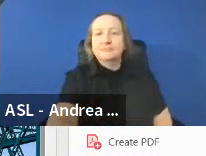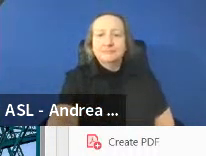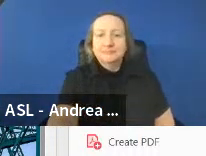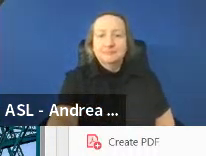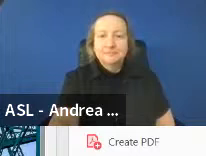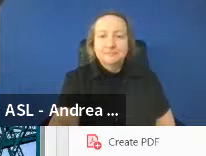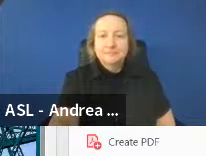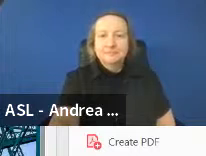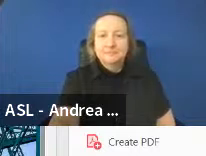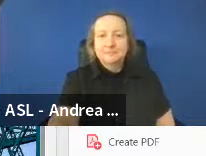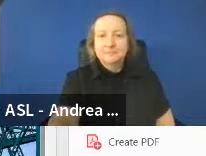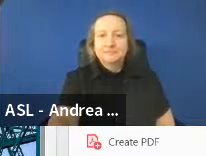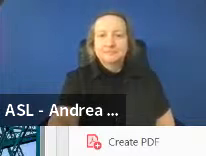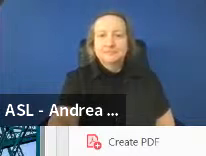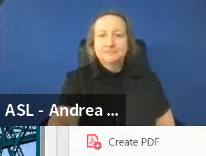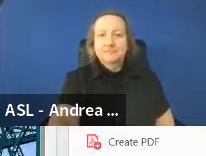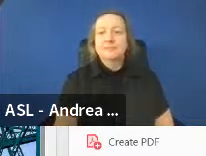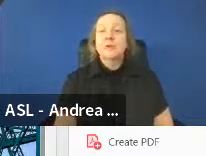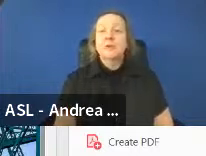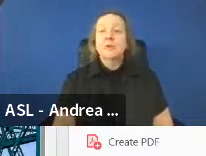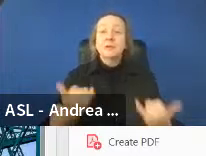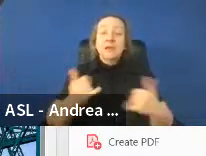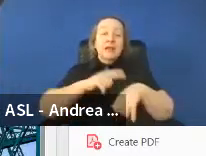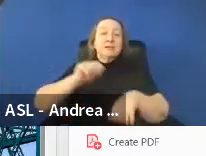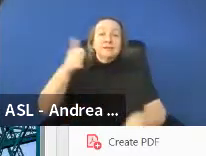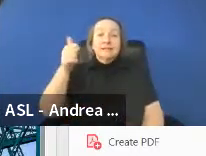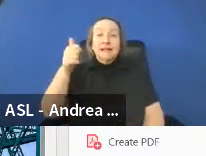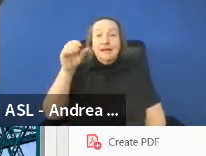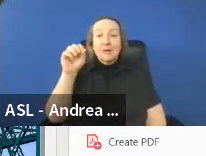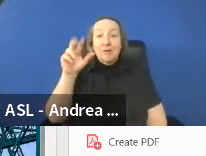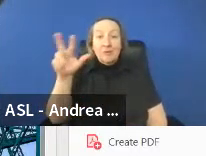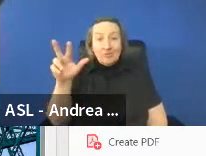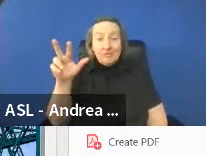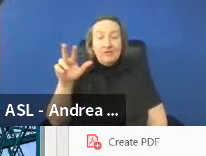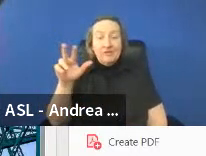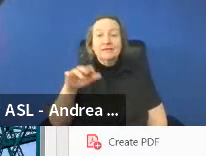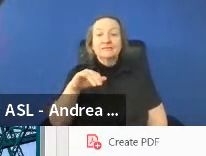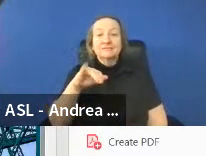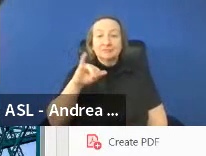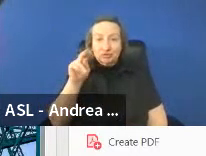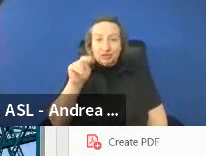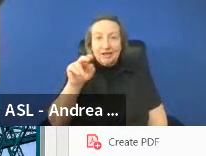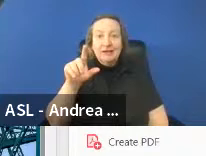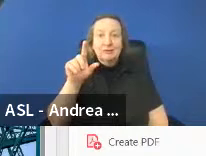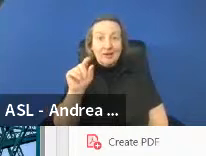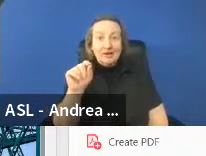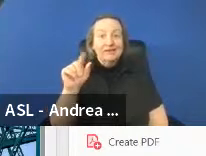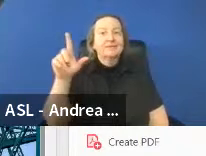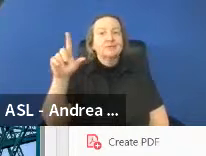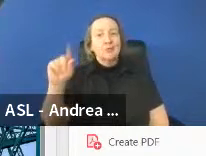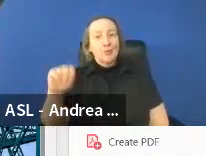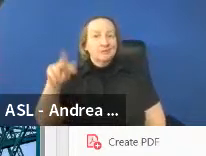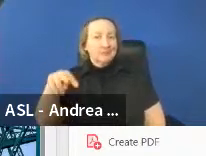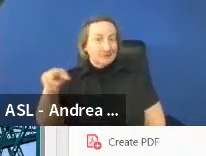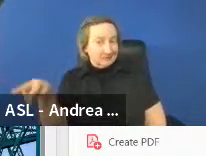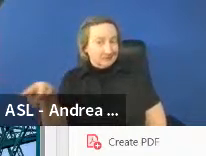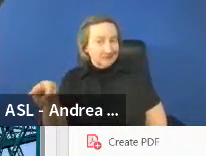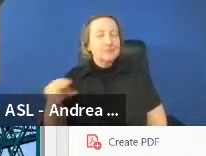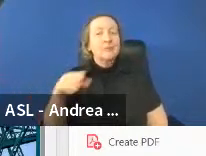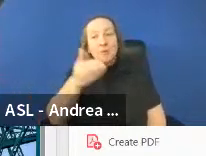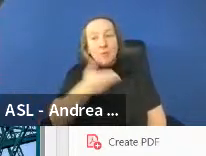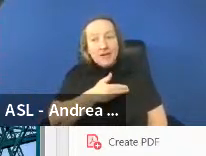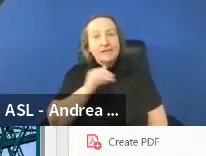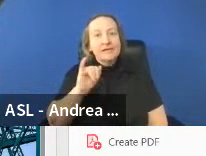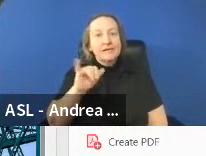So it is 10:03 on January 20th, 2022. Welcome to the Interstate Bridge Replacement